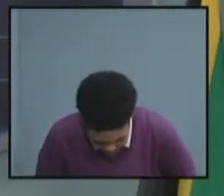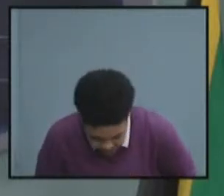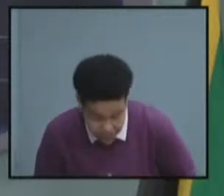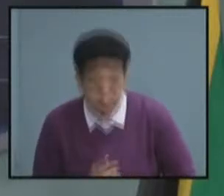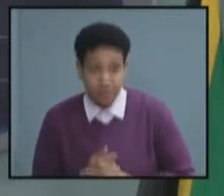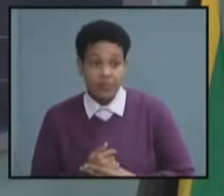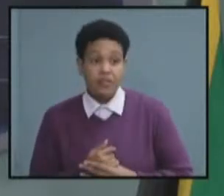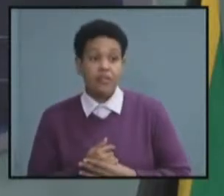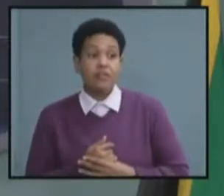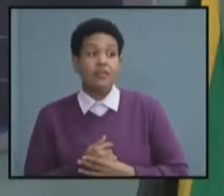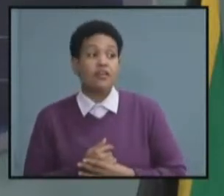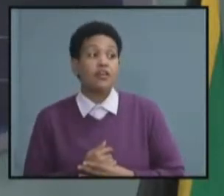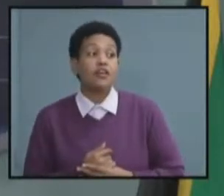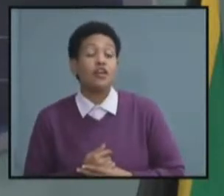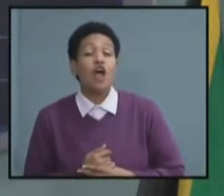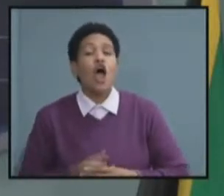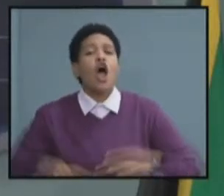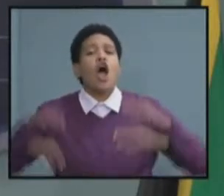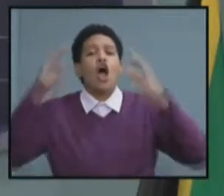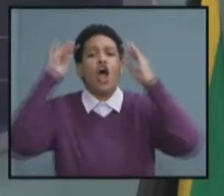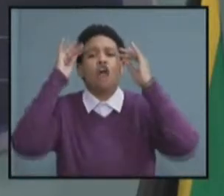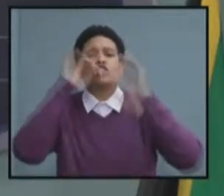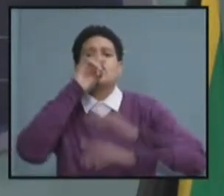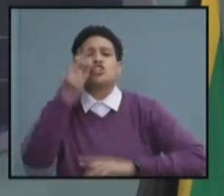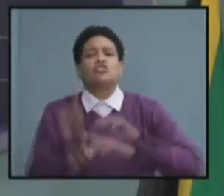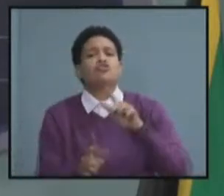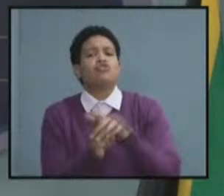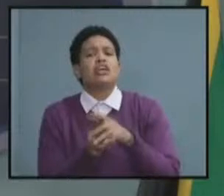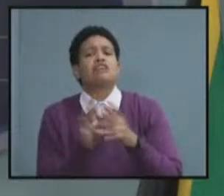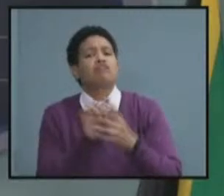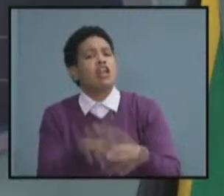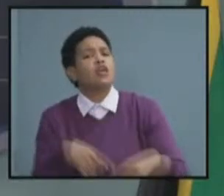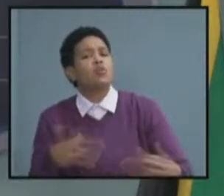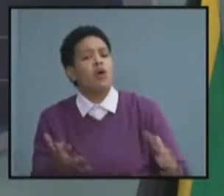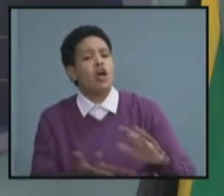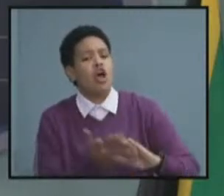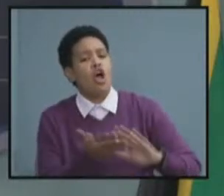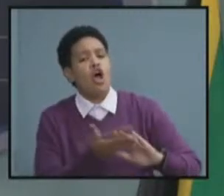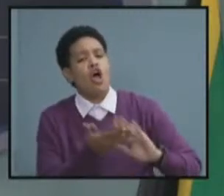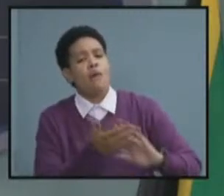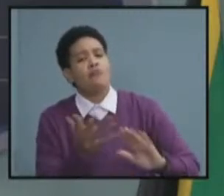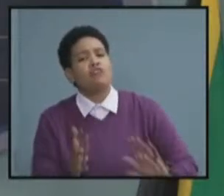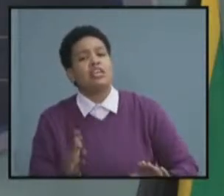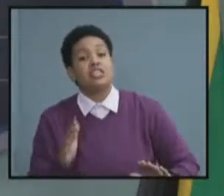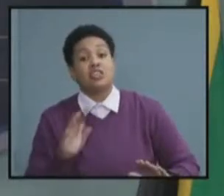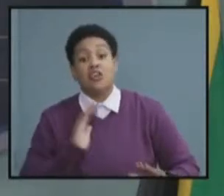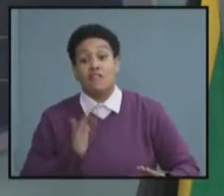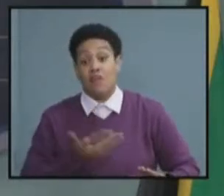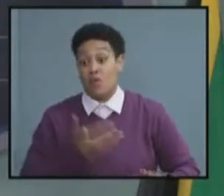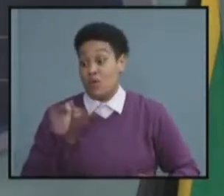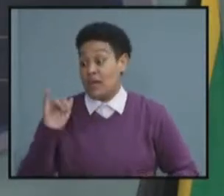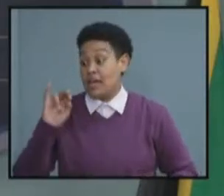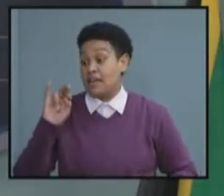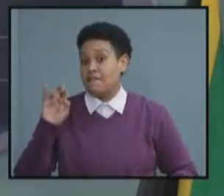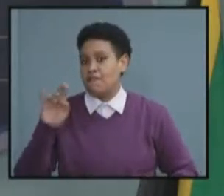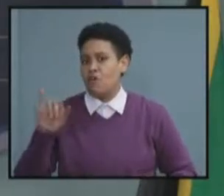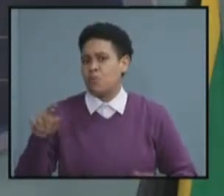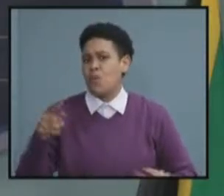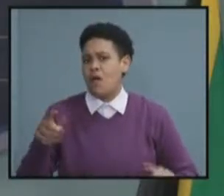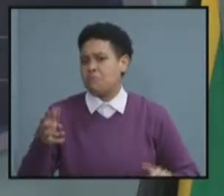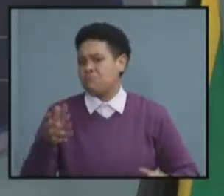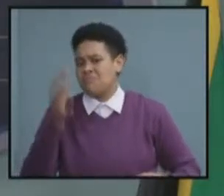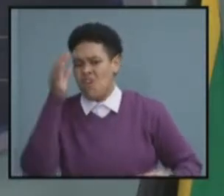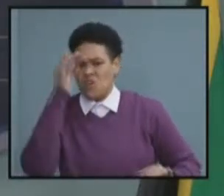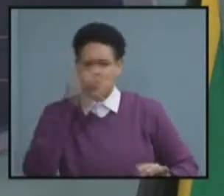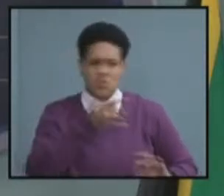Concerns have been raised about the operations of our infirmaries.